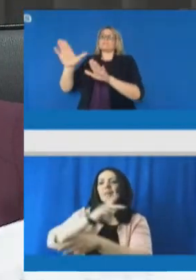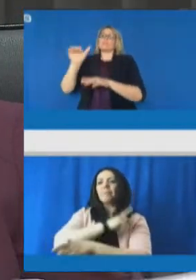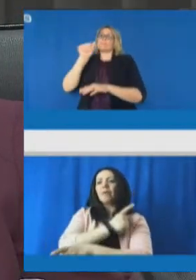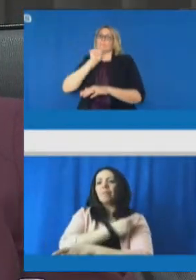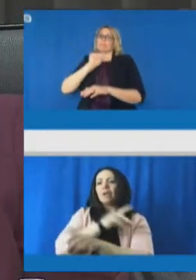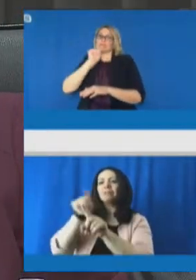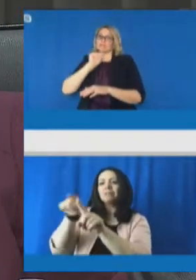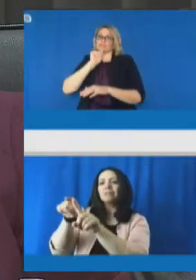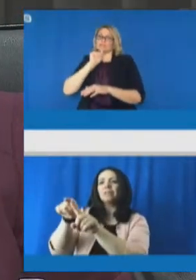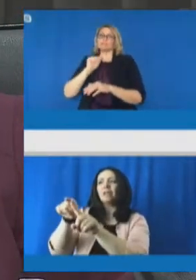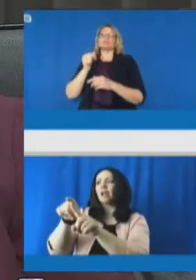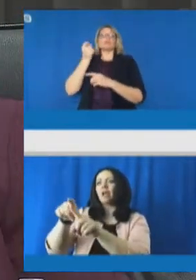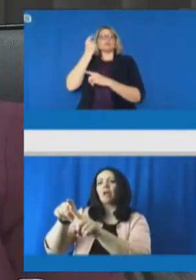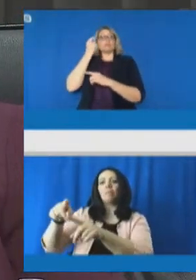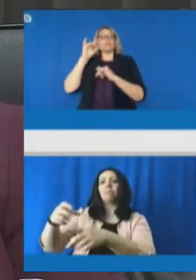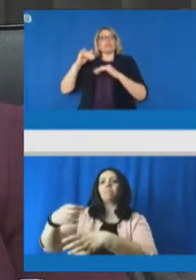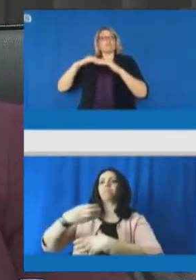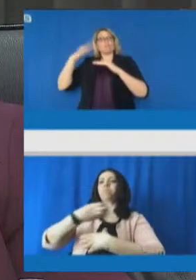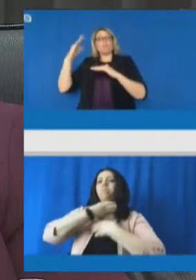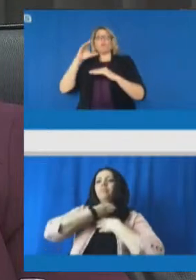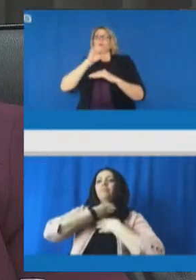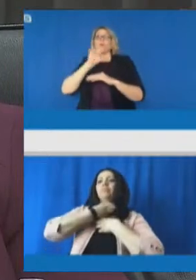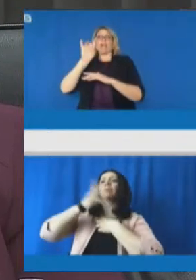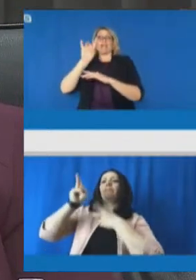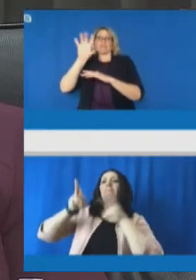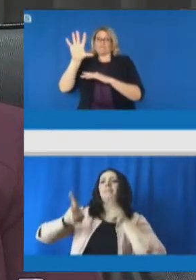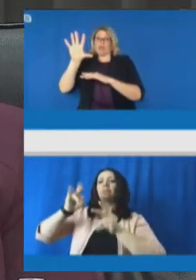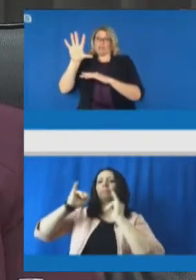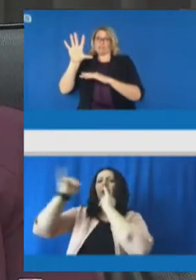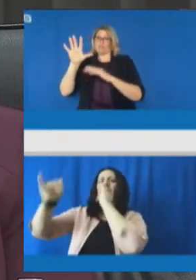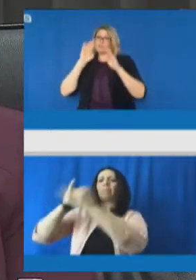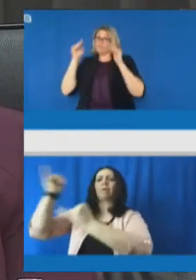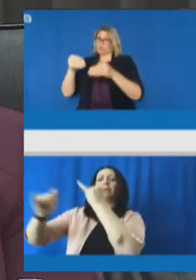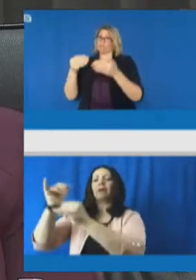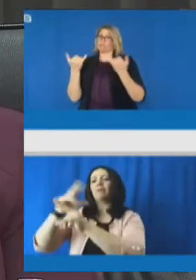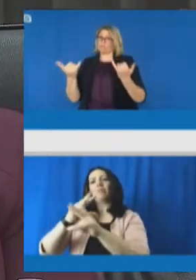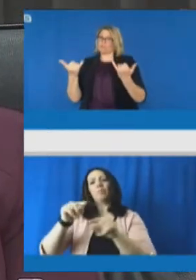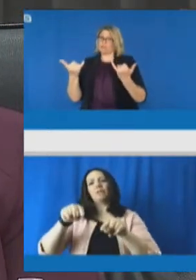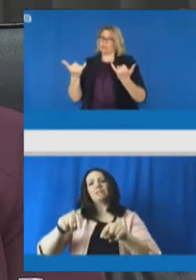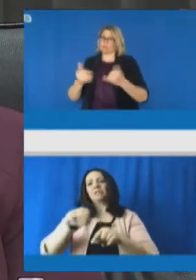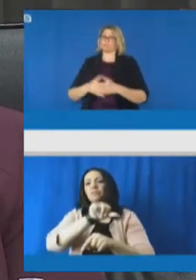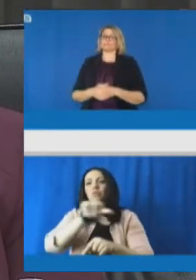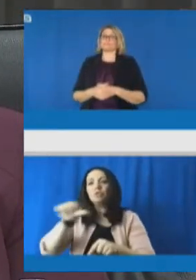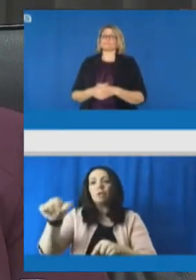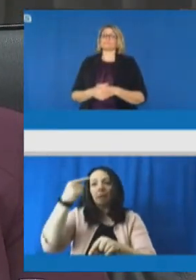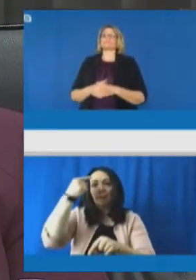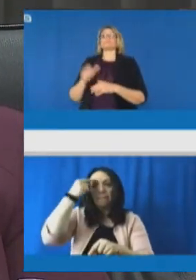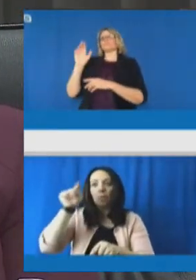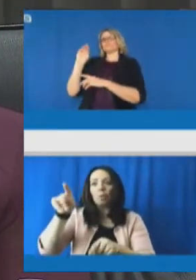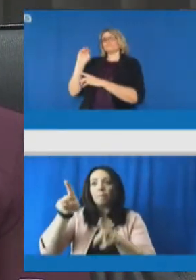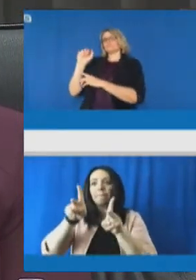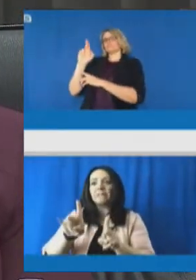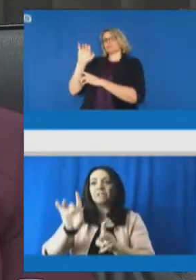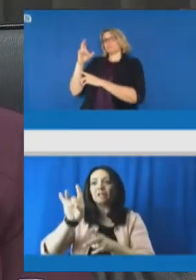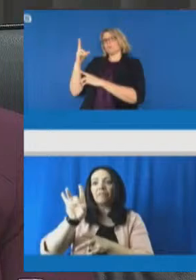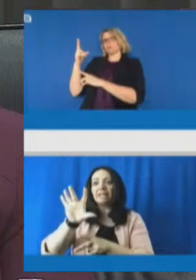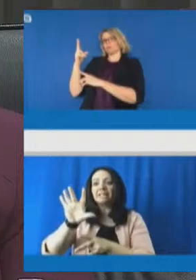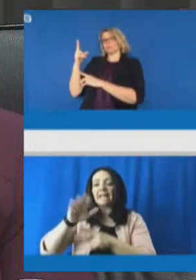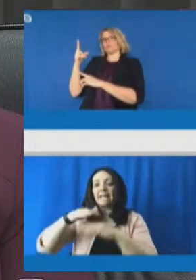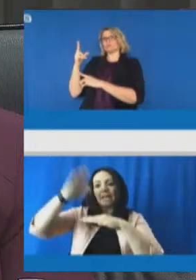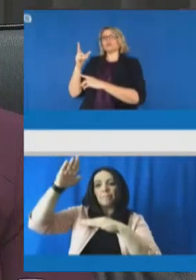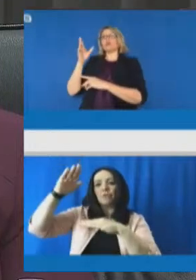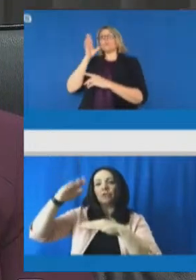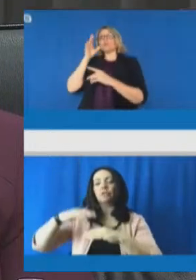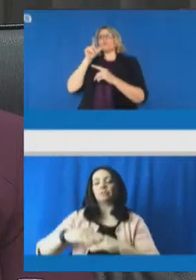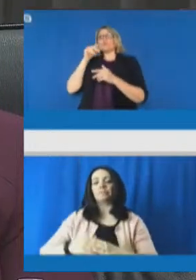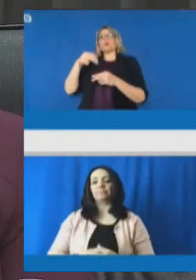province. In April and May, with sufficient supply, we will provide vaccines to New Brunswickers over the age of 60, as well as to